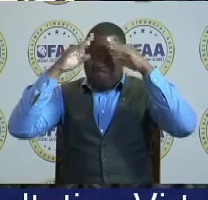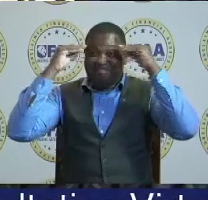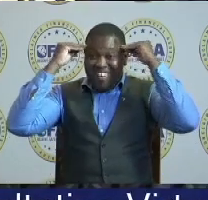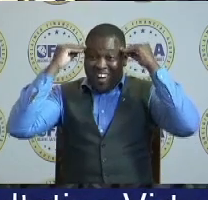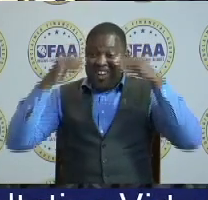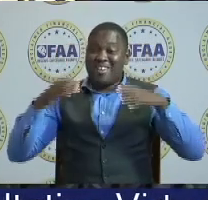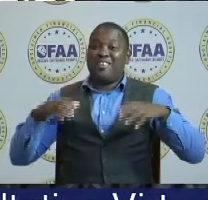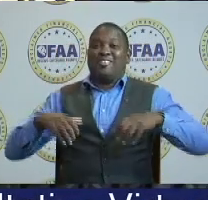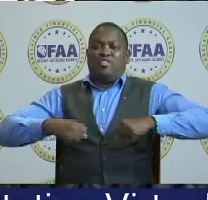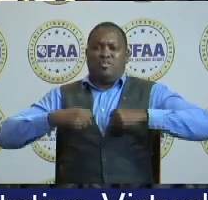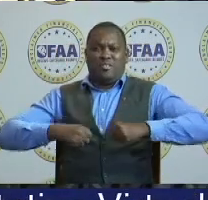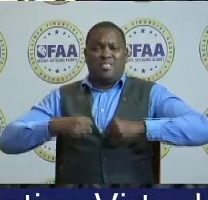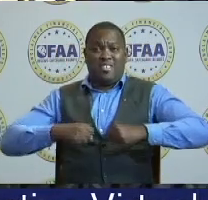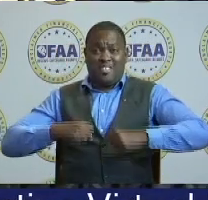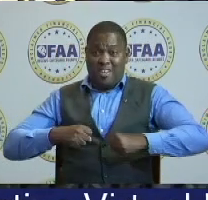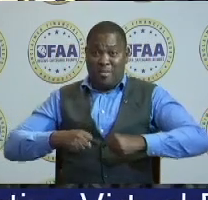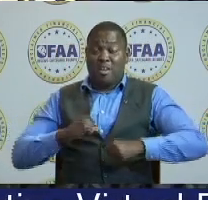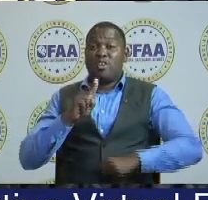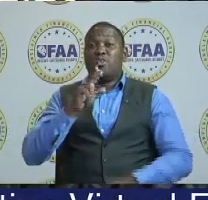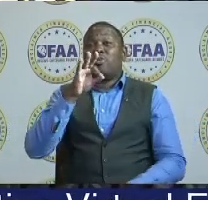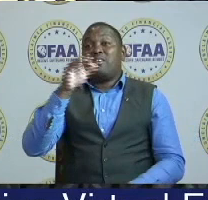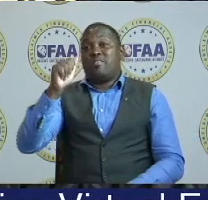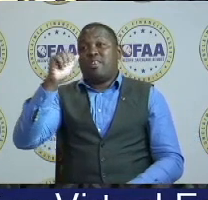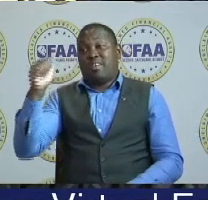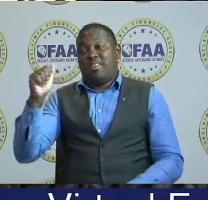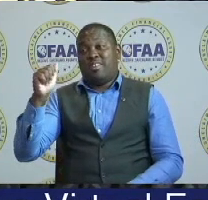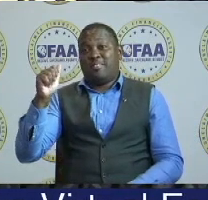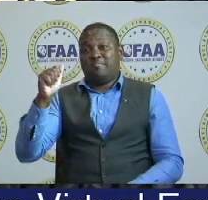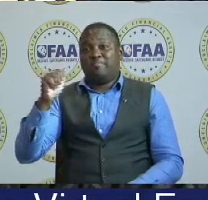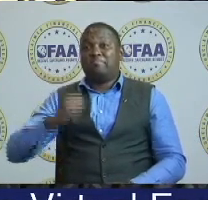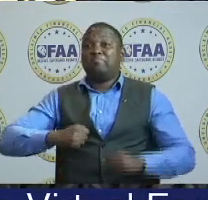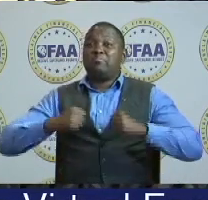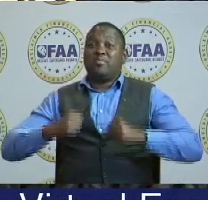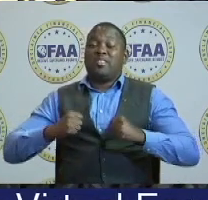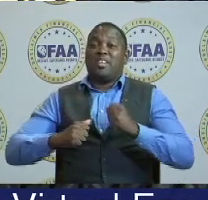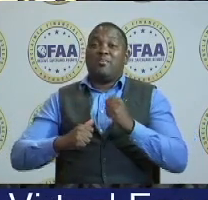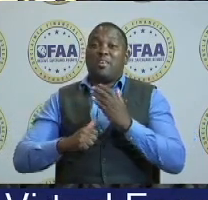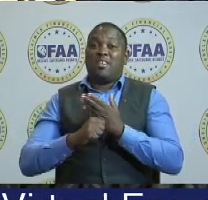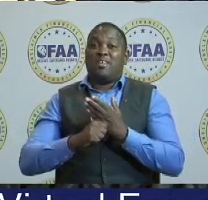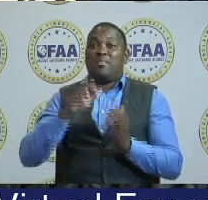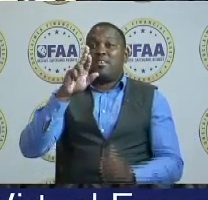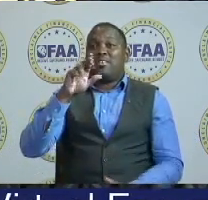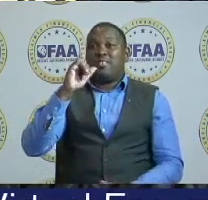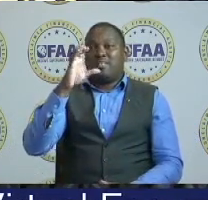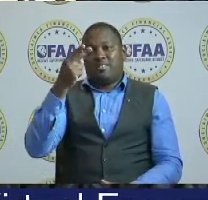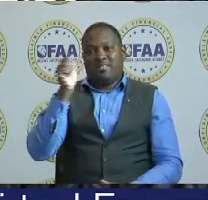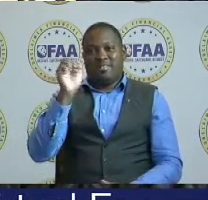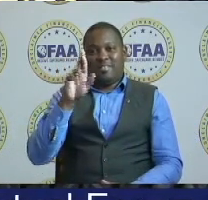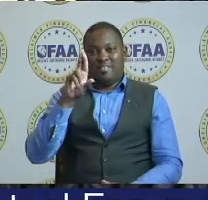the Unclaimed Financial Assets Authority, and that is the chairman, Bwana Richard Kiplagat. Karibu sana.